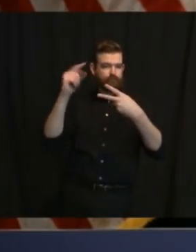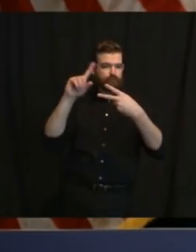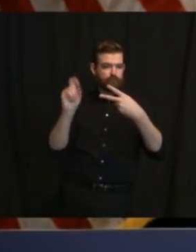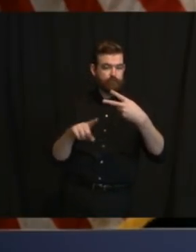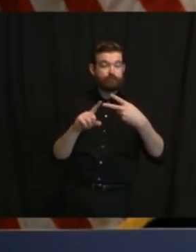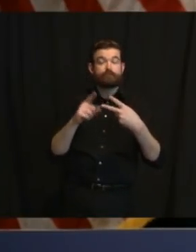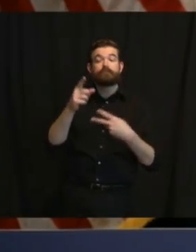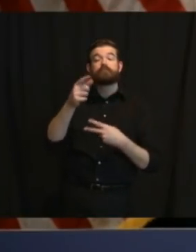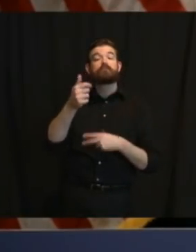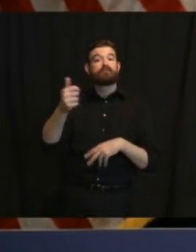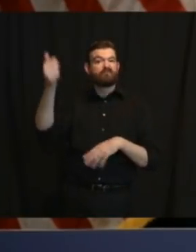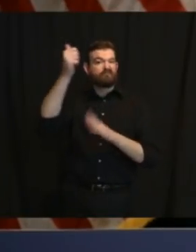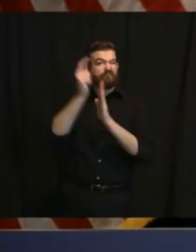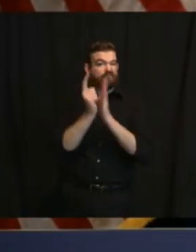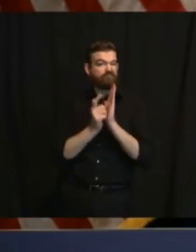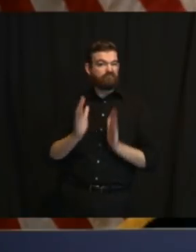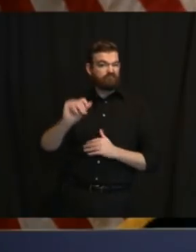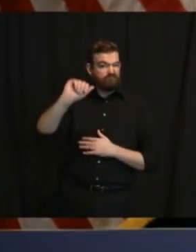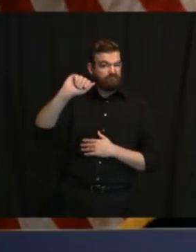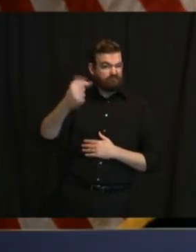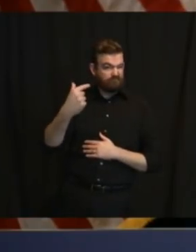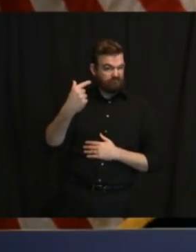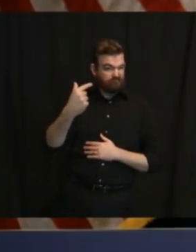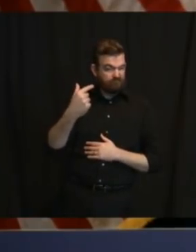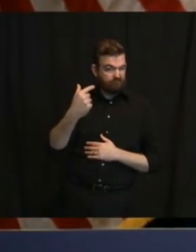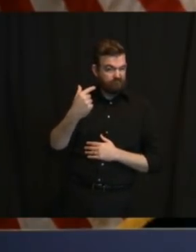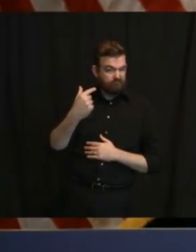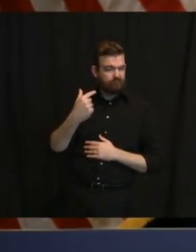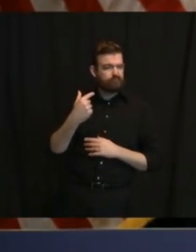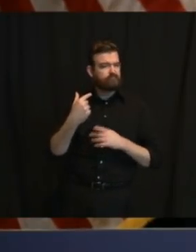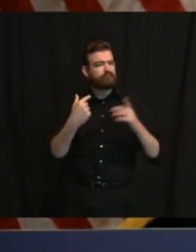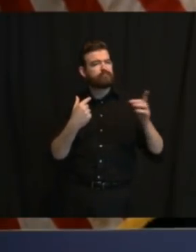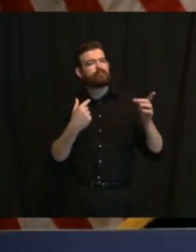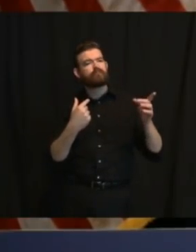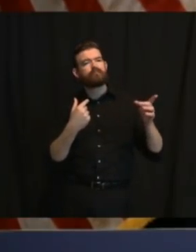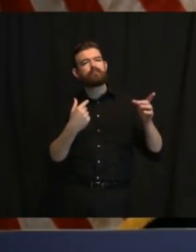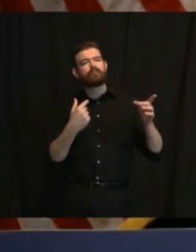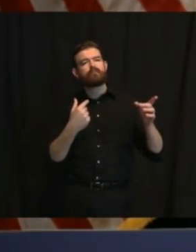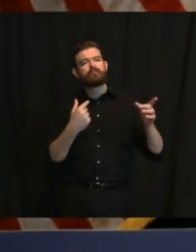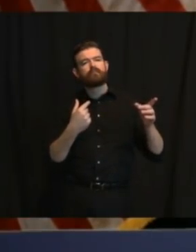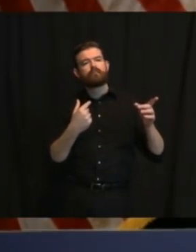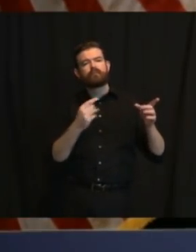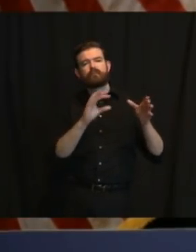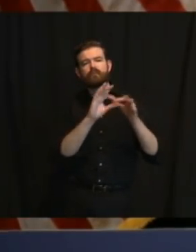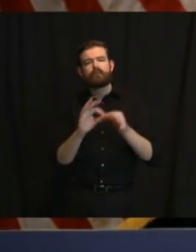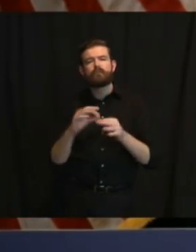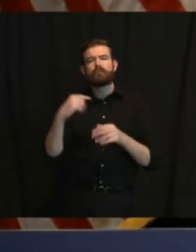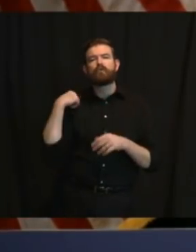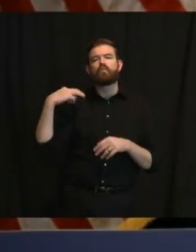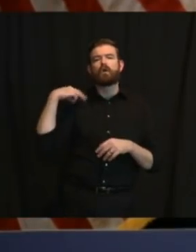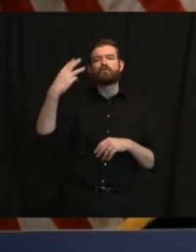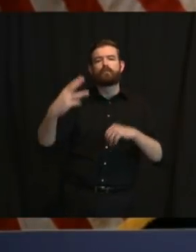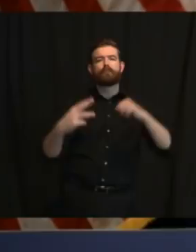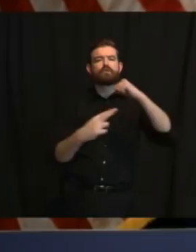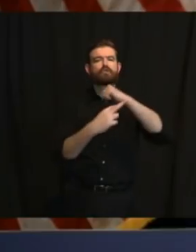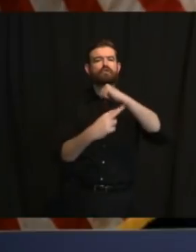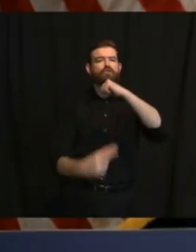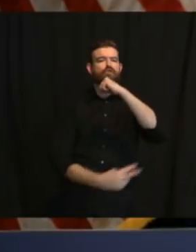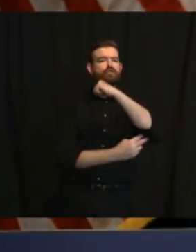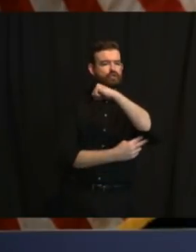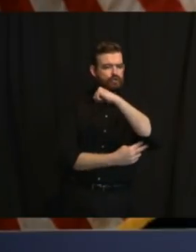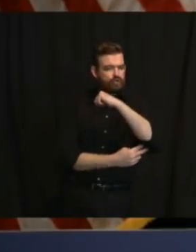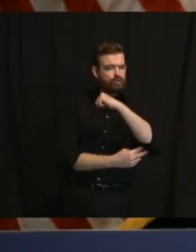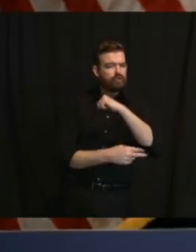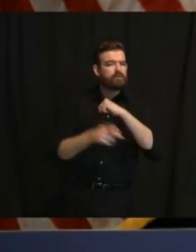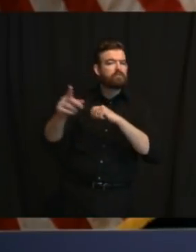statute over improper use of a government authority? Thank you. Thank you for both questions. Judy, I'm going to say something on the first piece. First